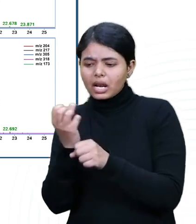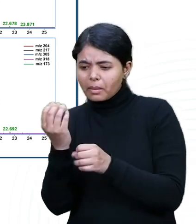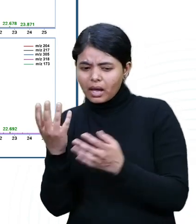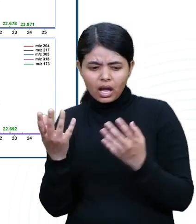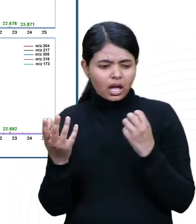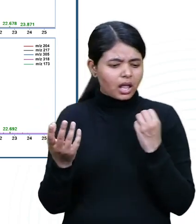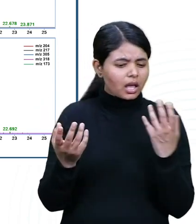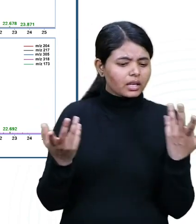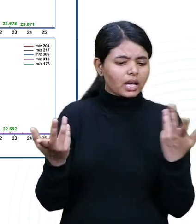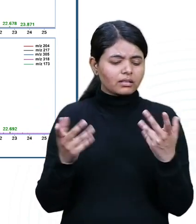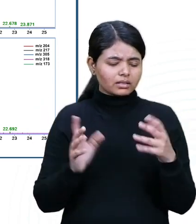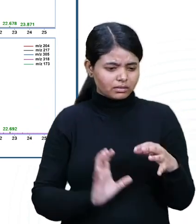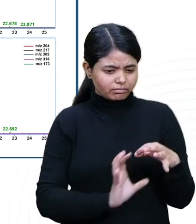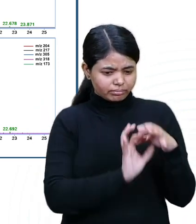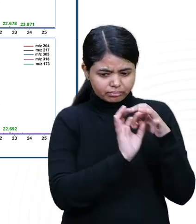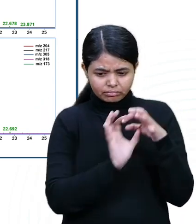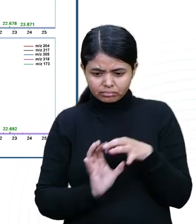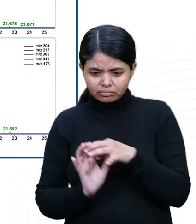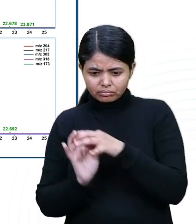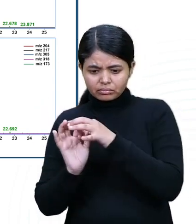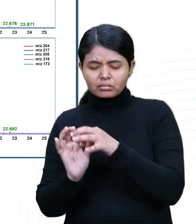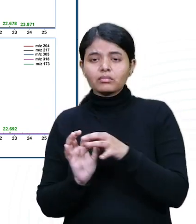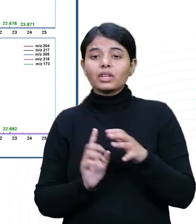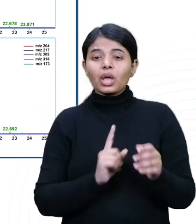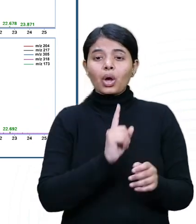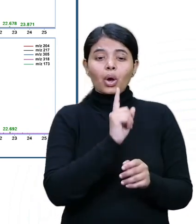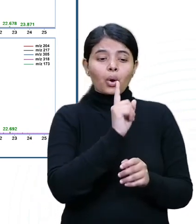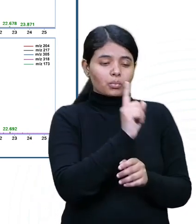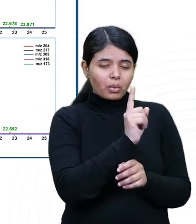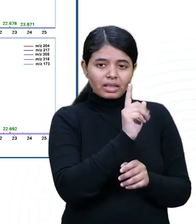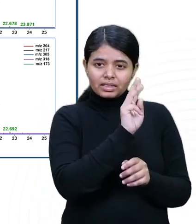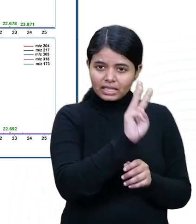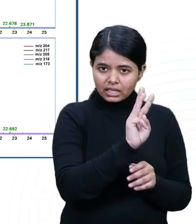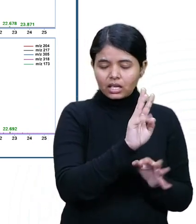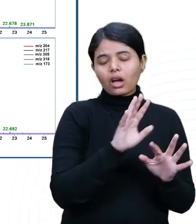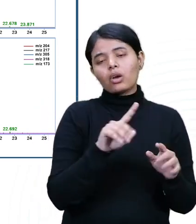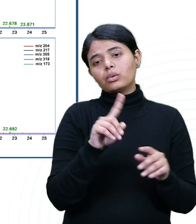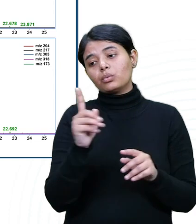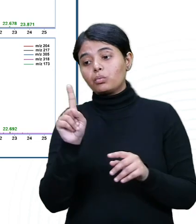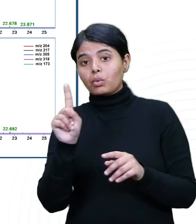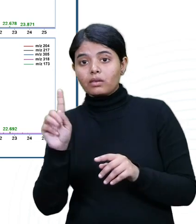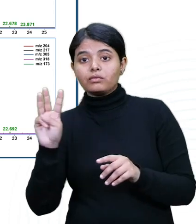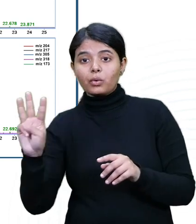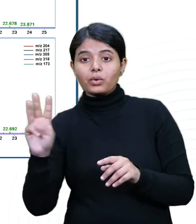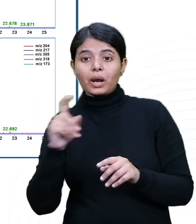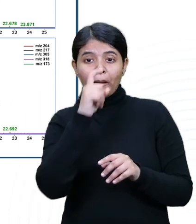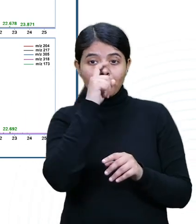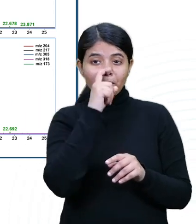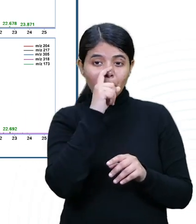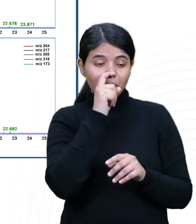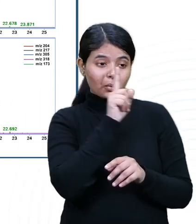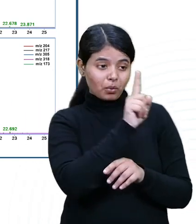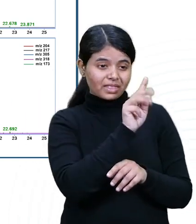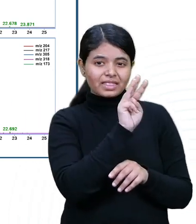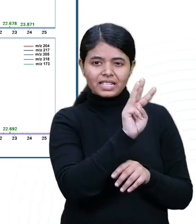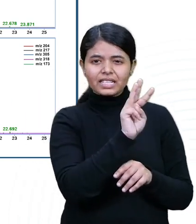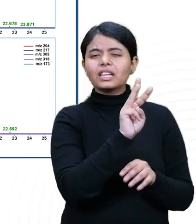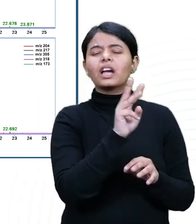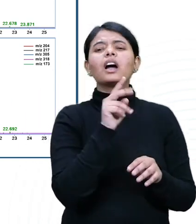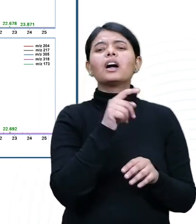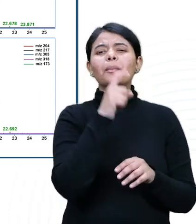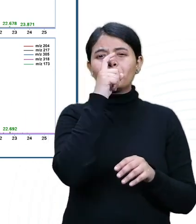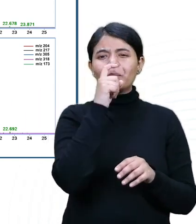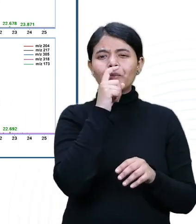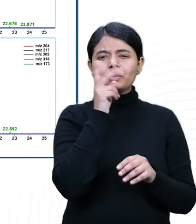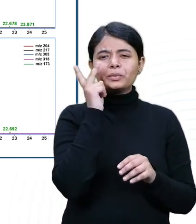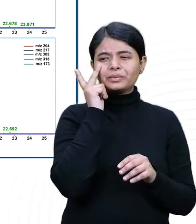the wild type cell lines, and then did the monosaccharide composition analysis. And we could see that what sort of sugar were there